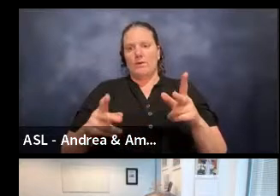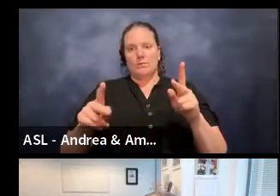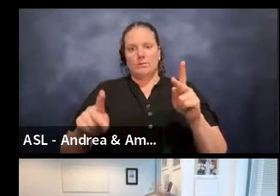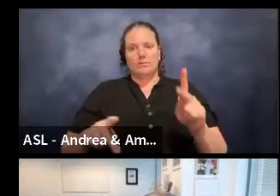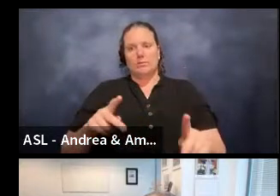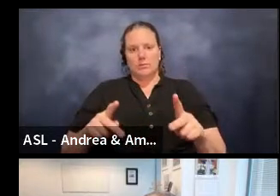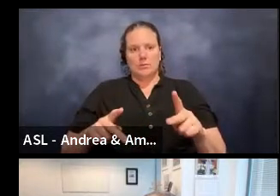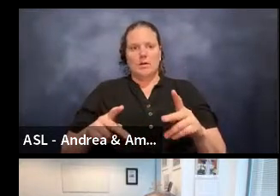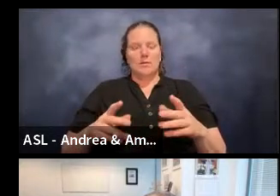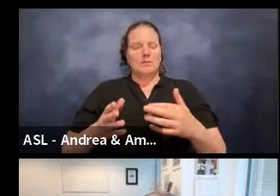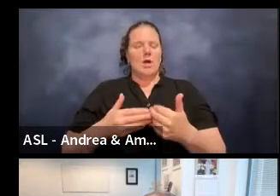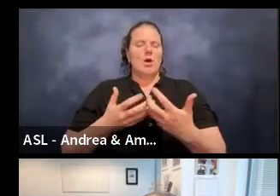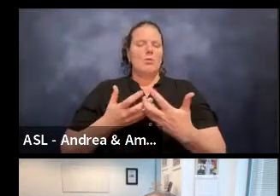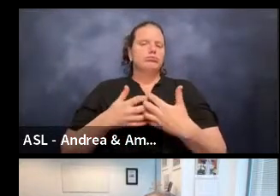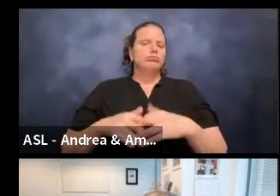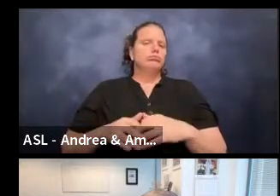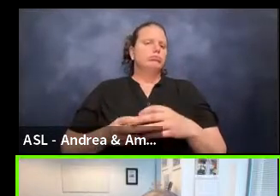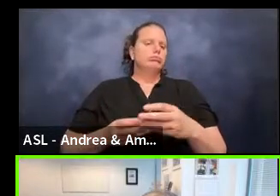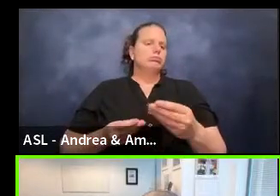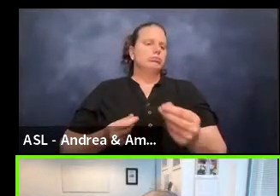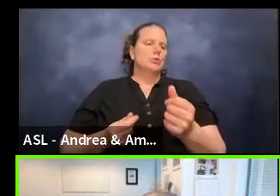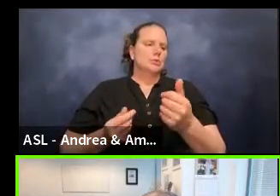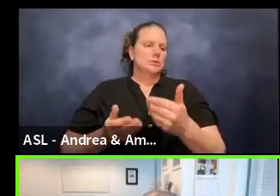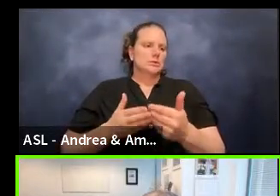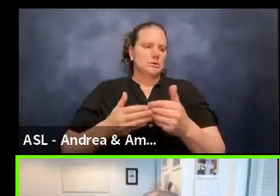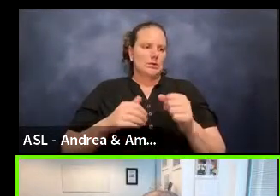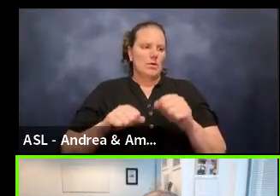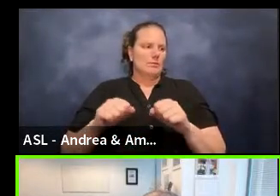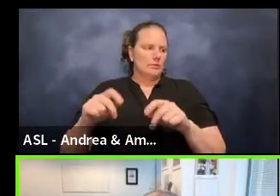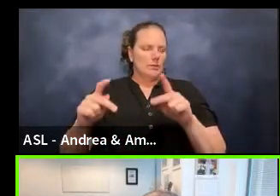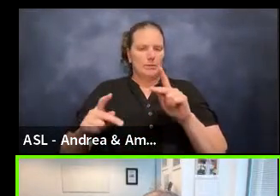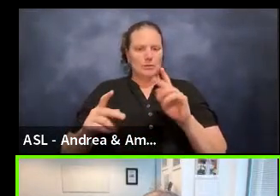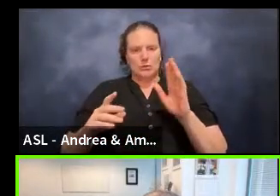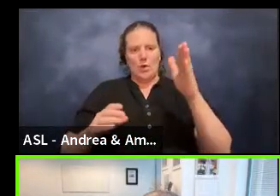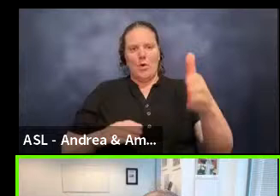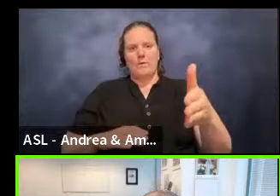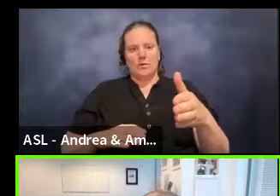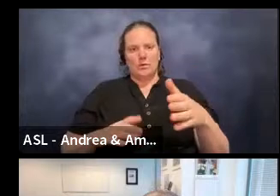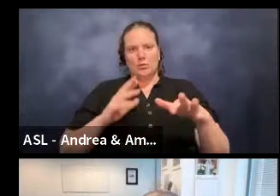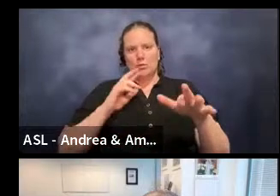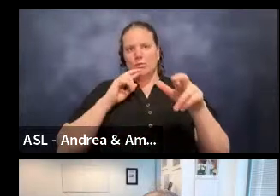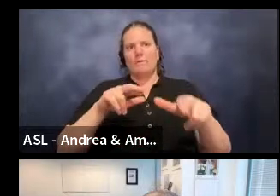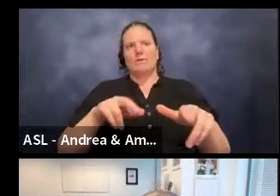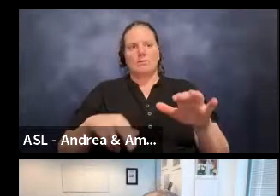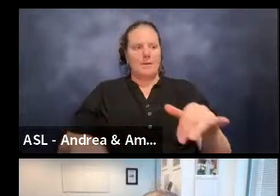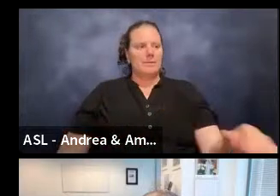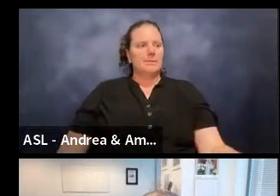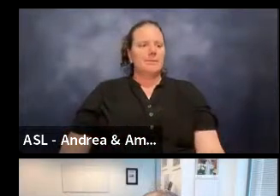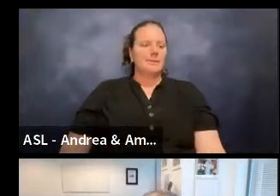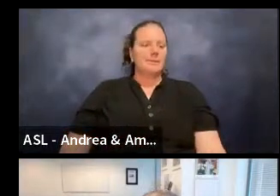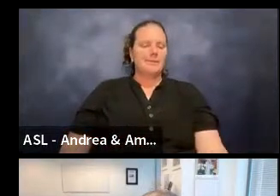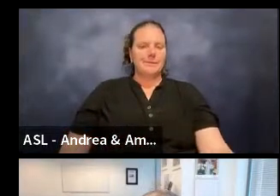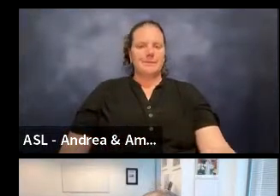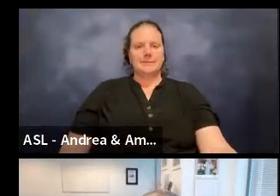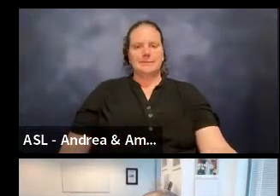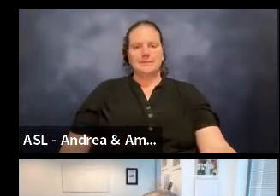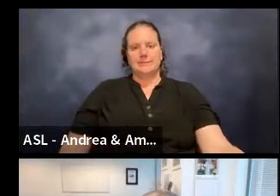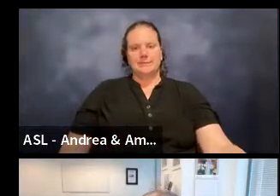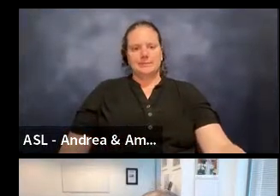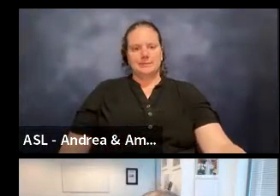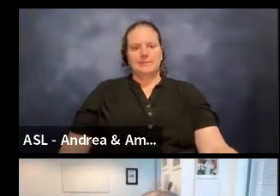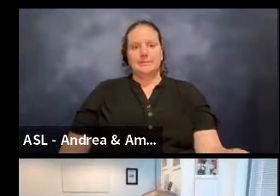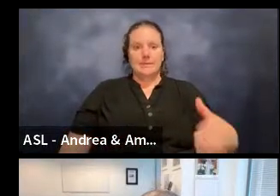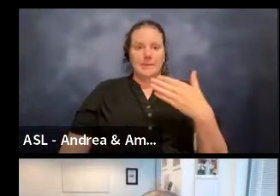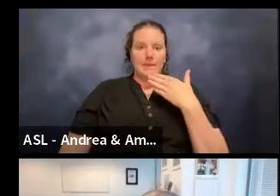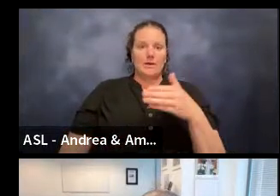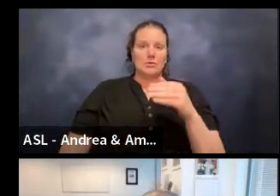as streamlined, as easy as possible for patients to cross the river for that care. So thank you for that, John.